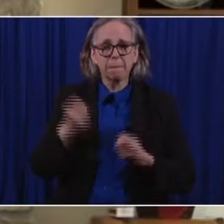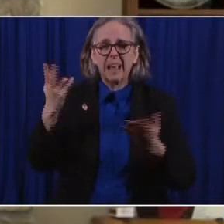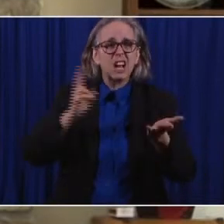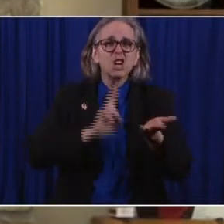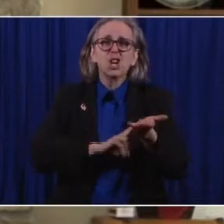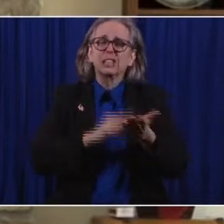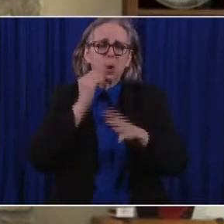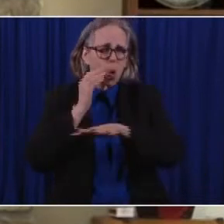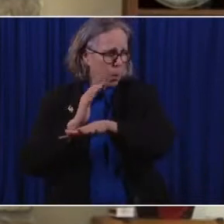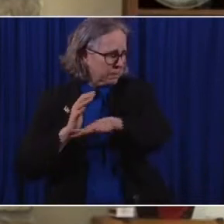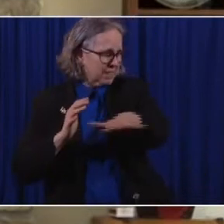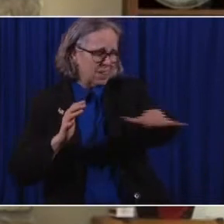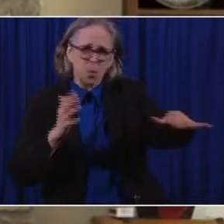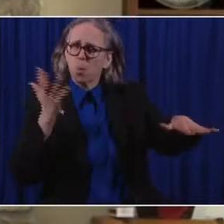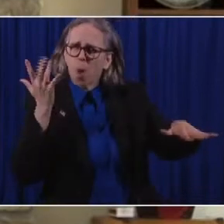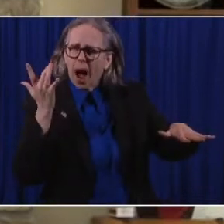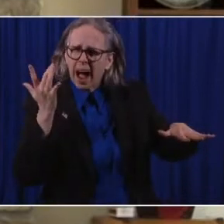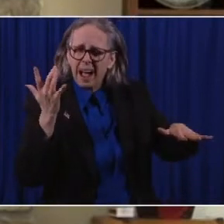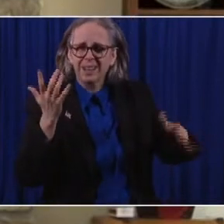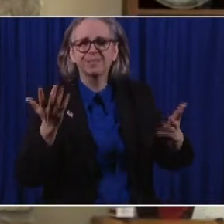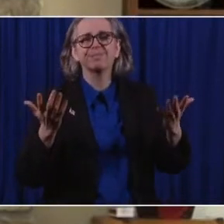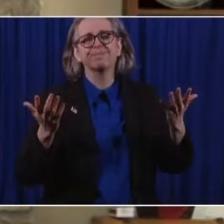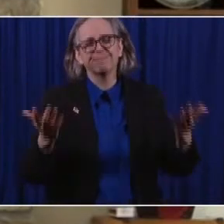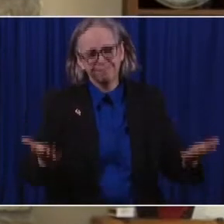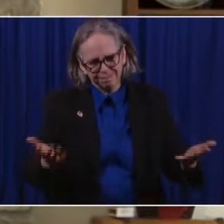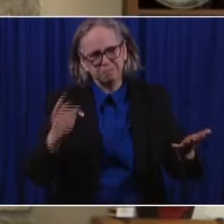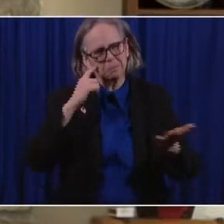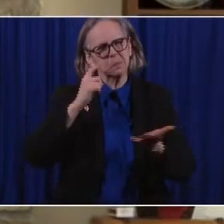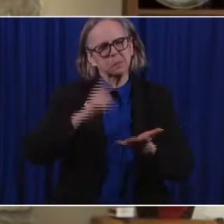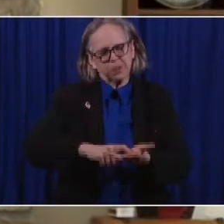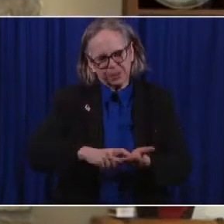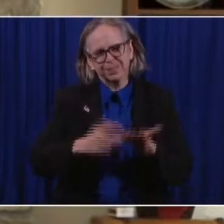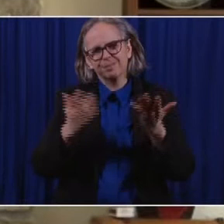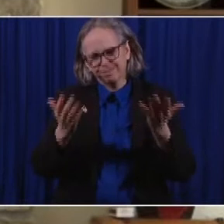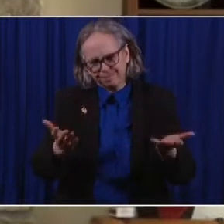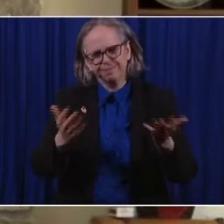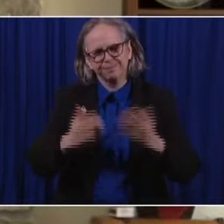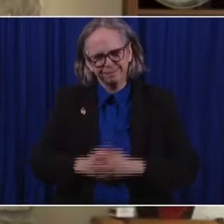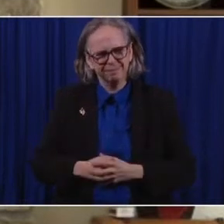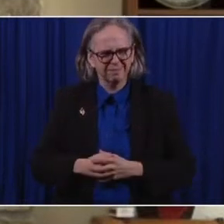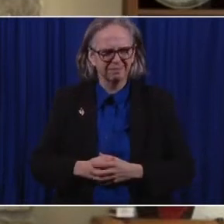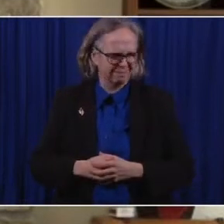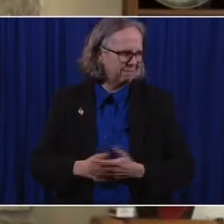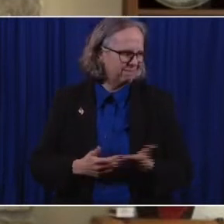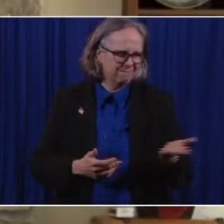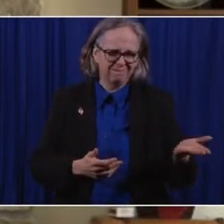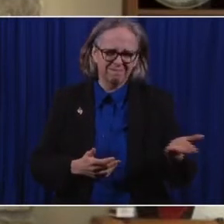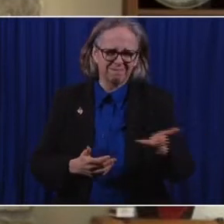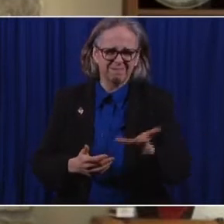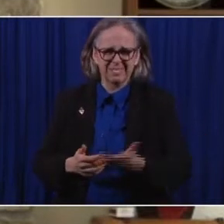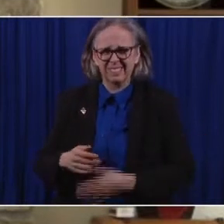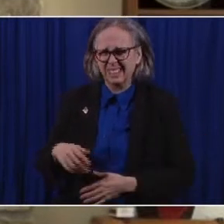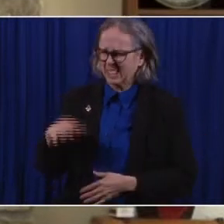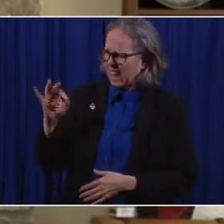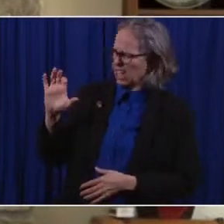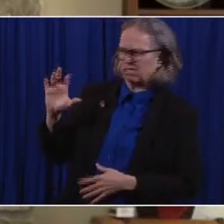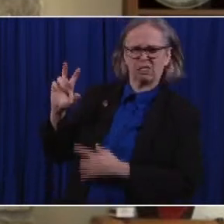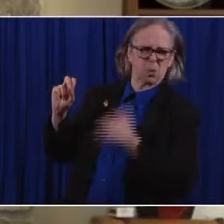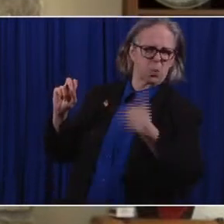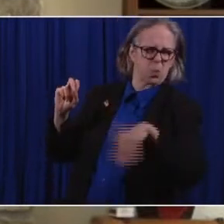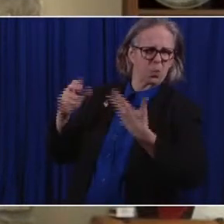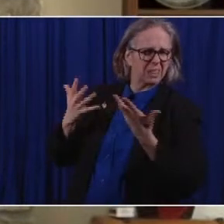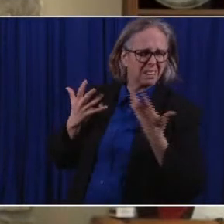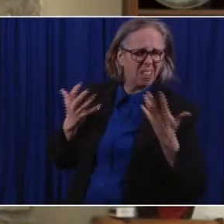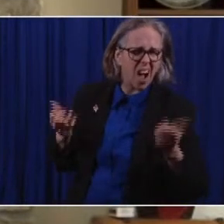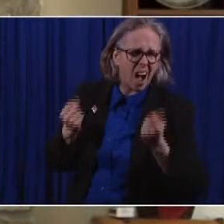if you base it on population, we still have a lot. So 930 nursing homes. We have partnered with